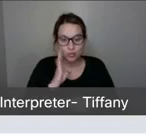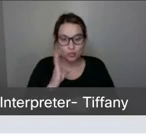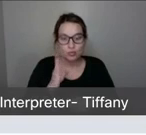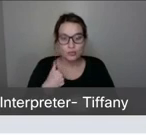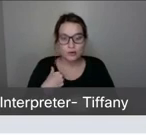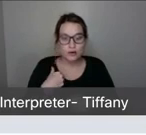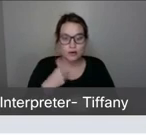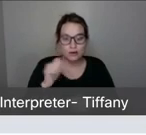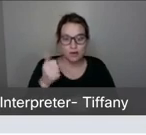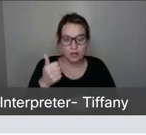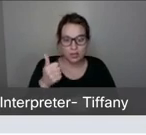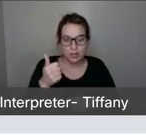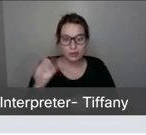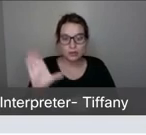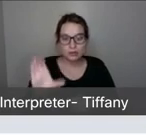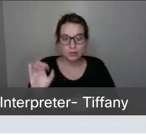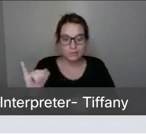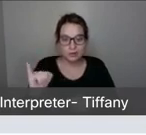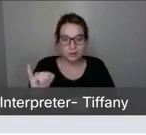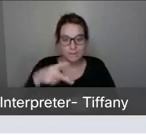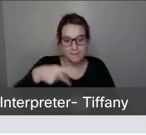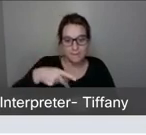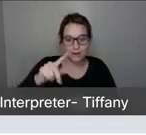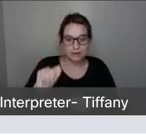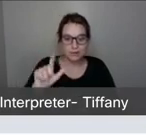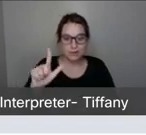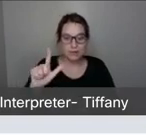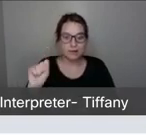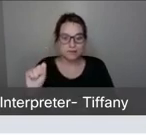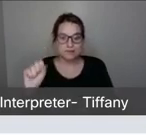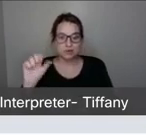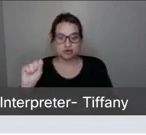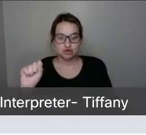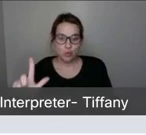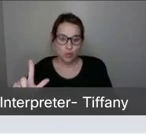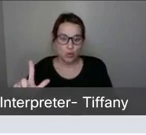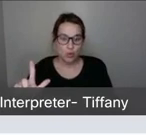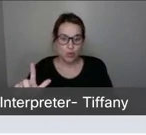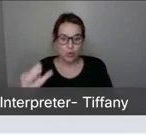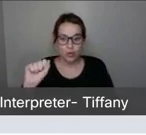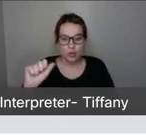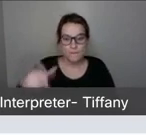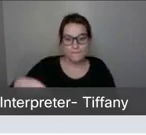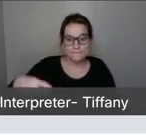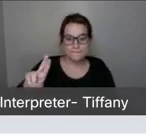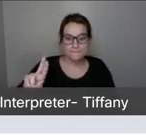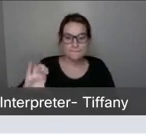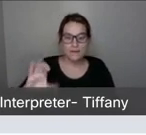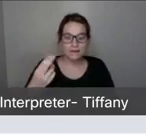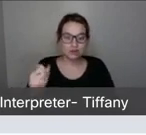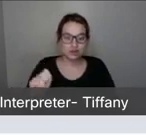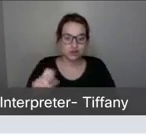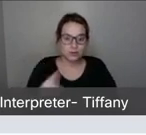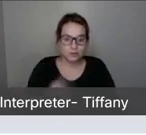neighboring communities of interest, Pinetop, Lakeside, Sholo, Springerville, where our Apache and Native American people live, go to school,